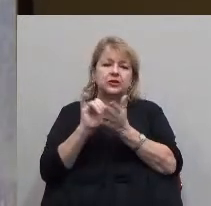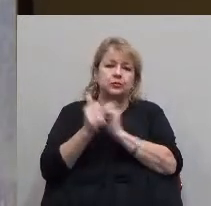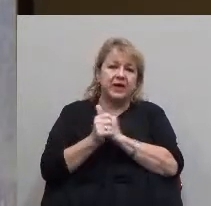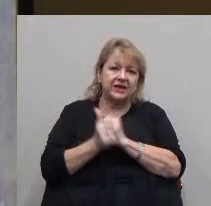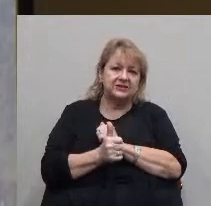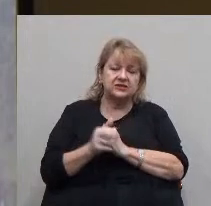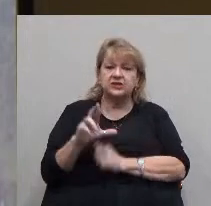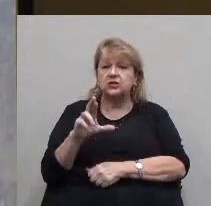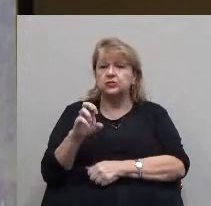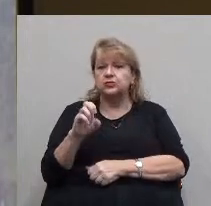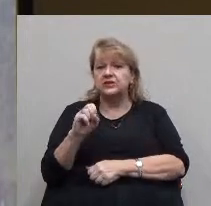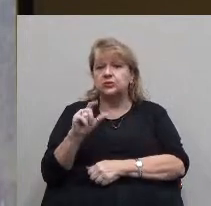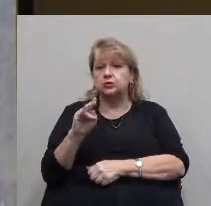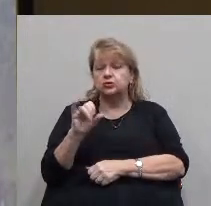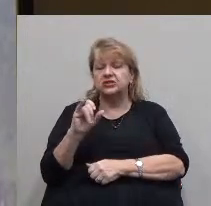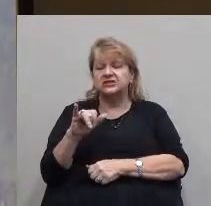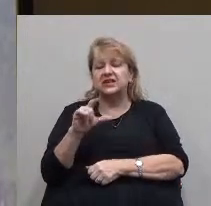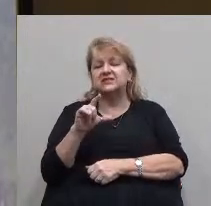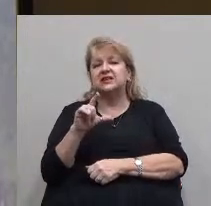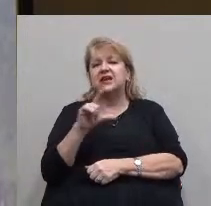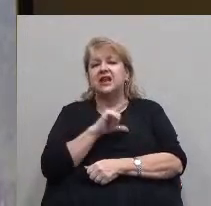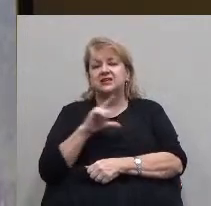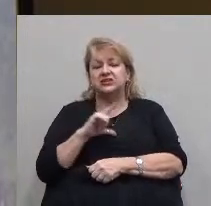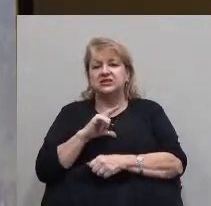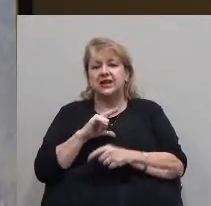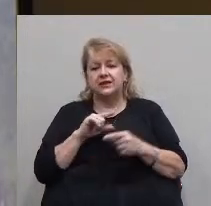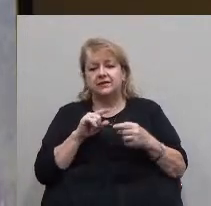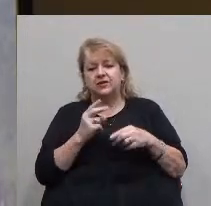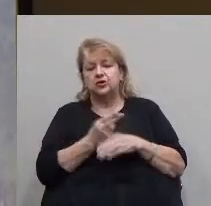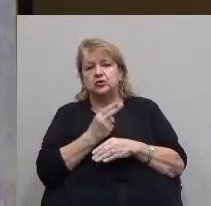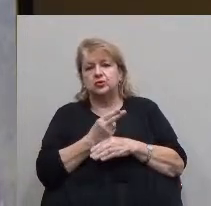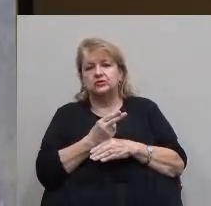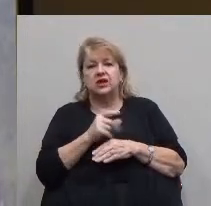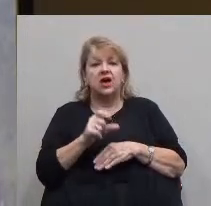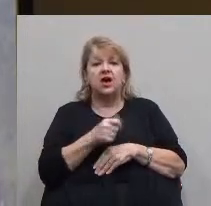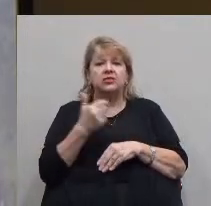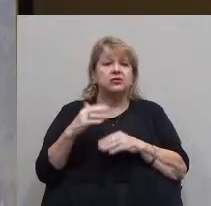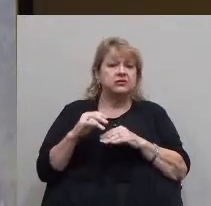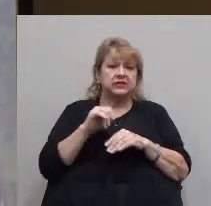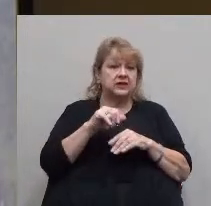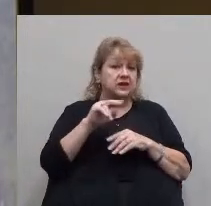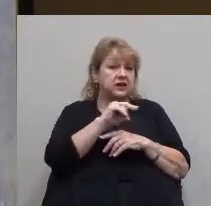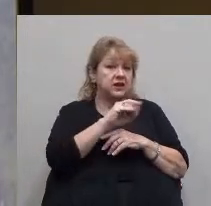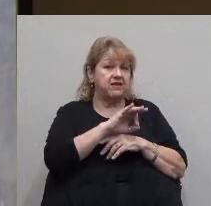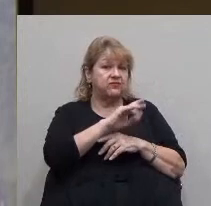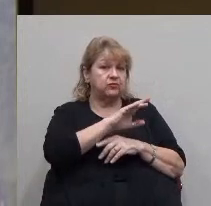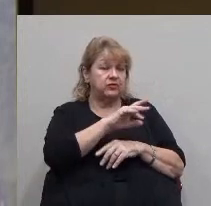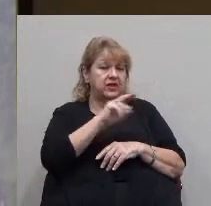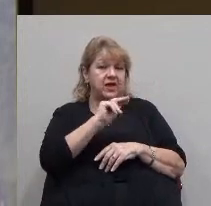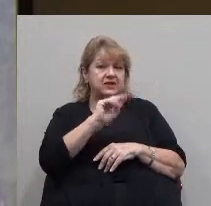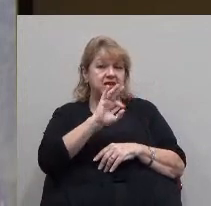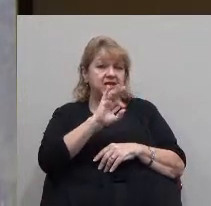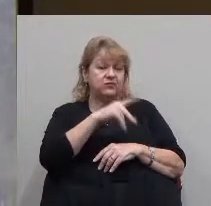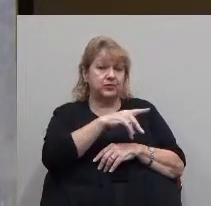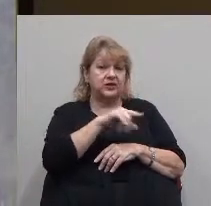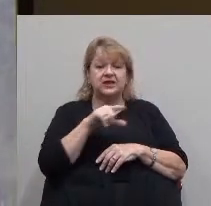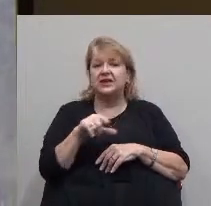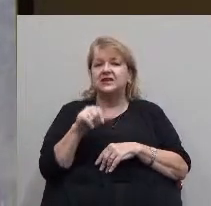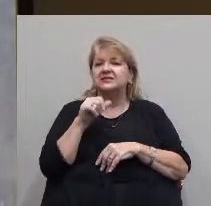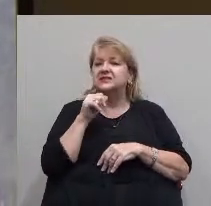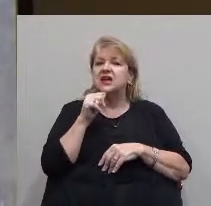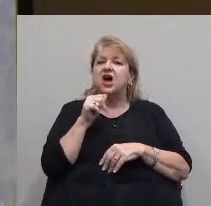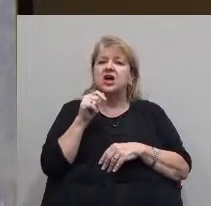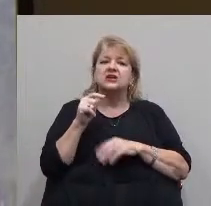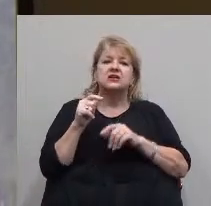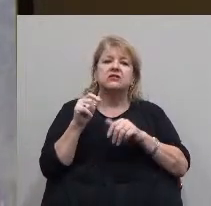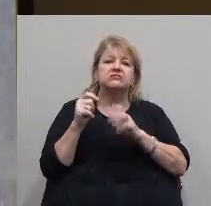So resolutions are legislative instruments that do not, other than the MFP, that does not have the force and effect of law. It's an urgent request